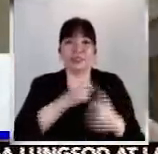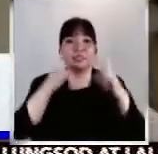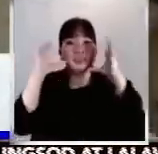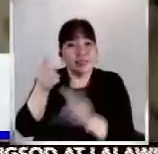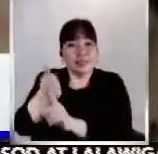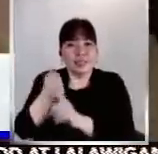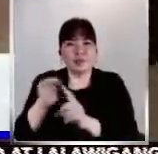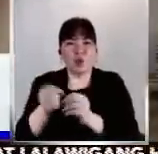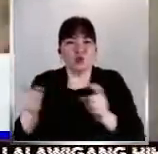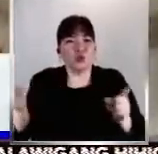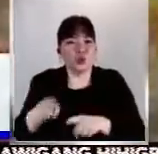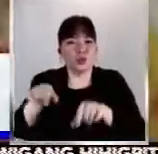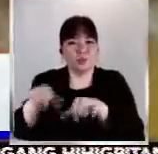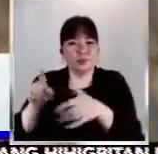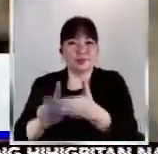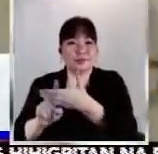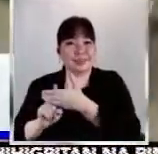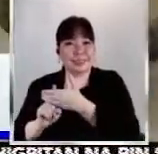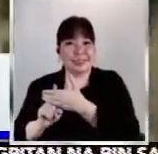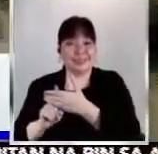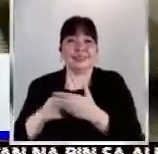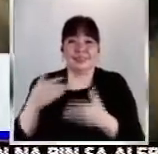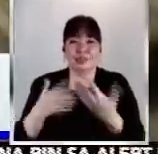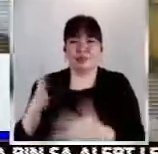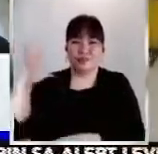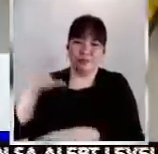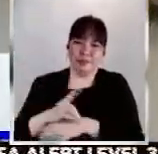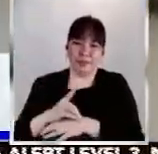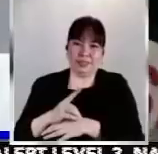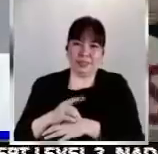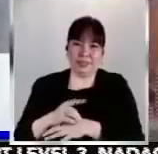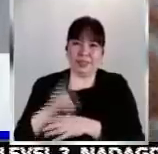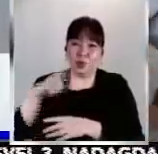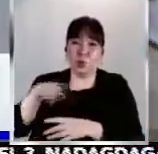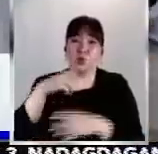shortened quarantine protocols of 5 days for